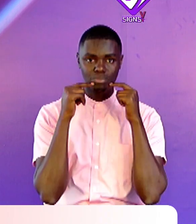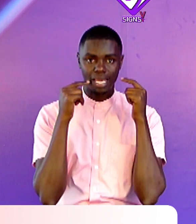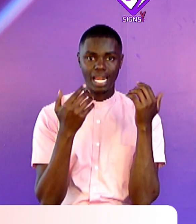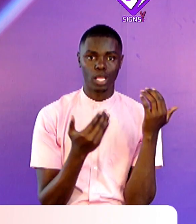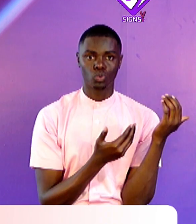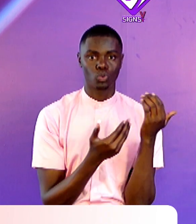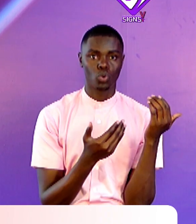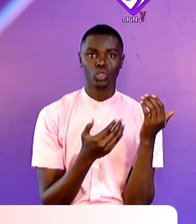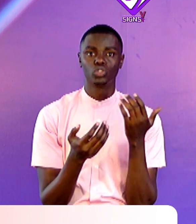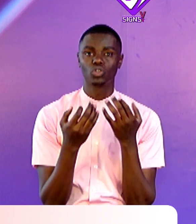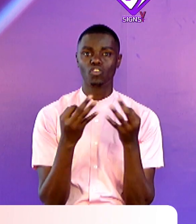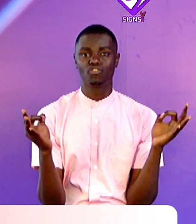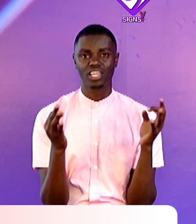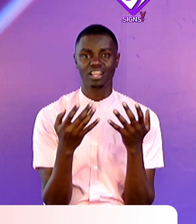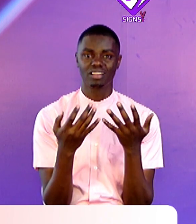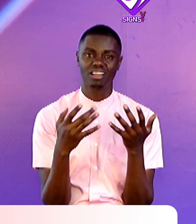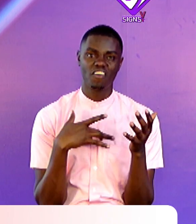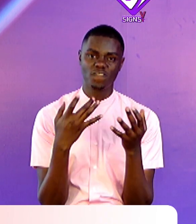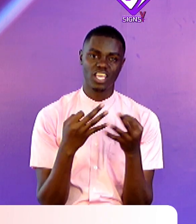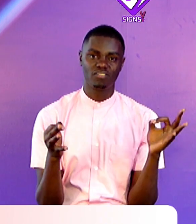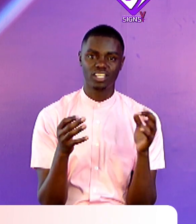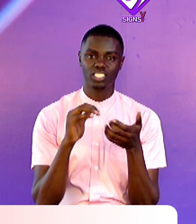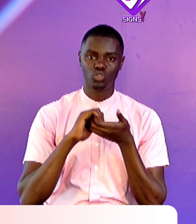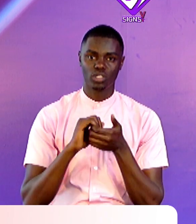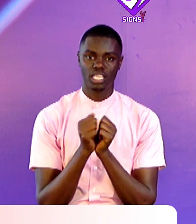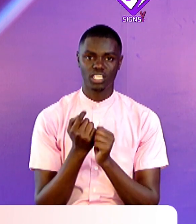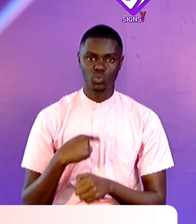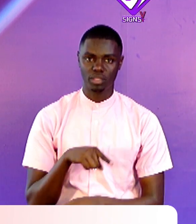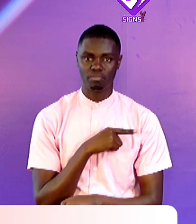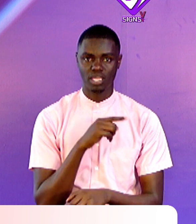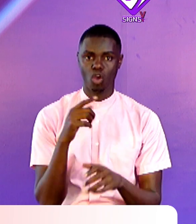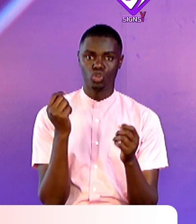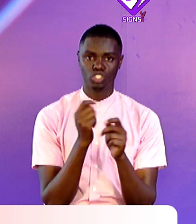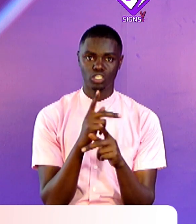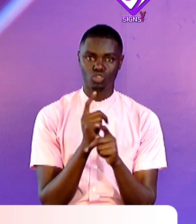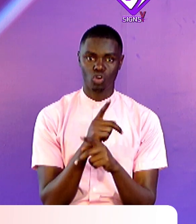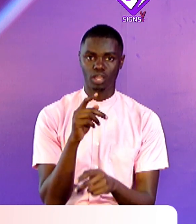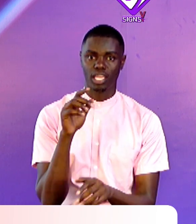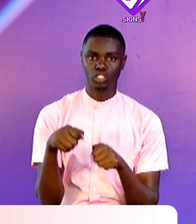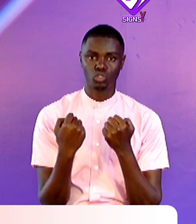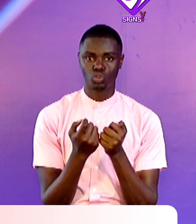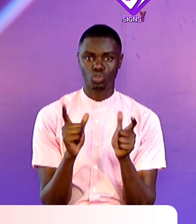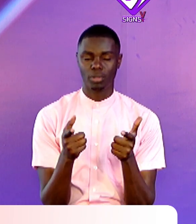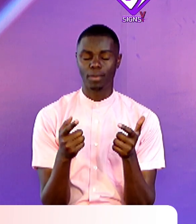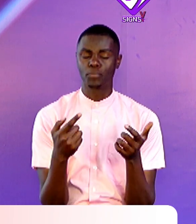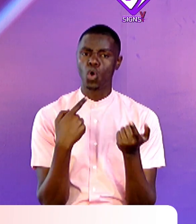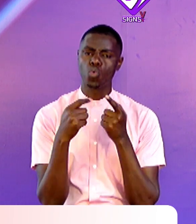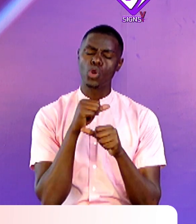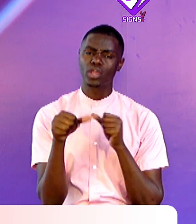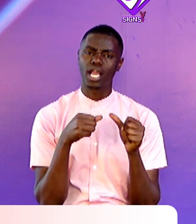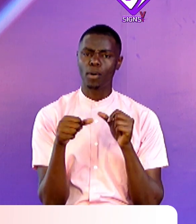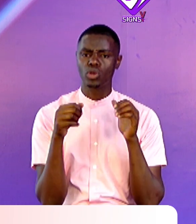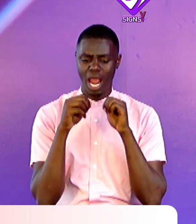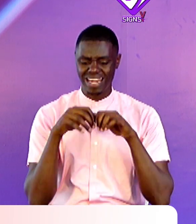free to engage with me on Blind Jonas Simba, Facebook, and TikTok. Maureen, we are talking about devolution and corruption.